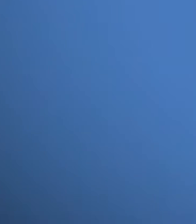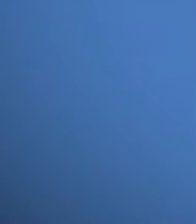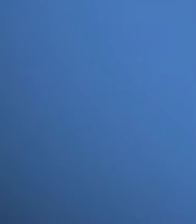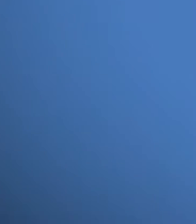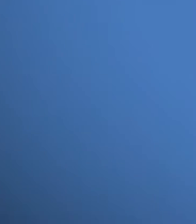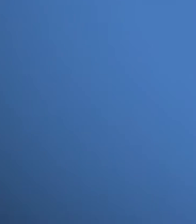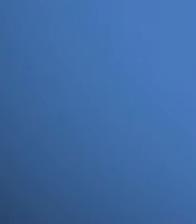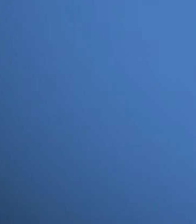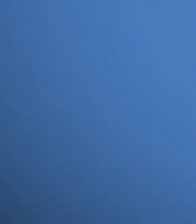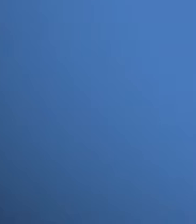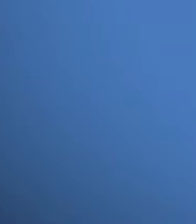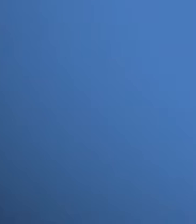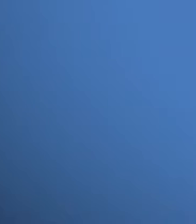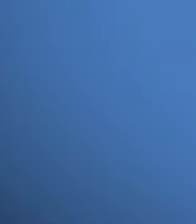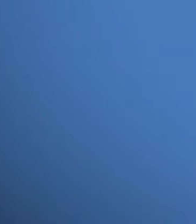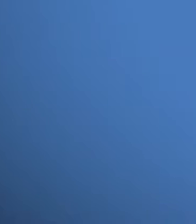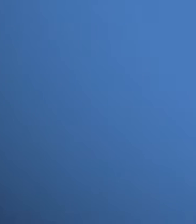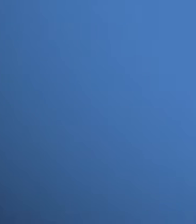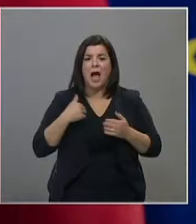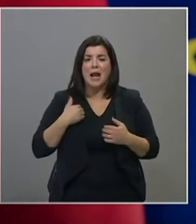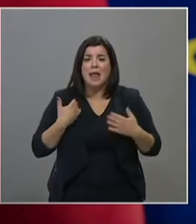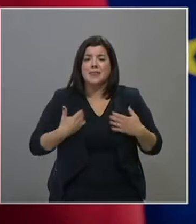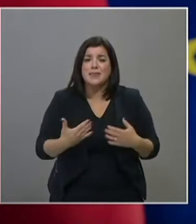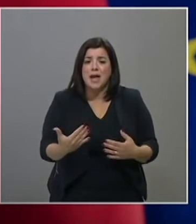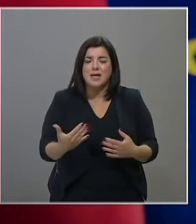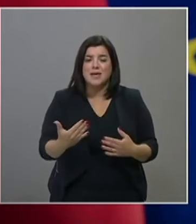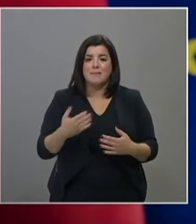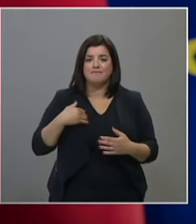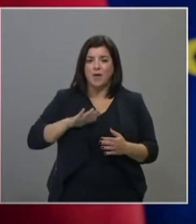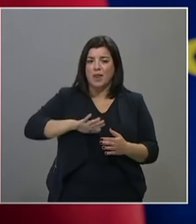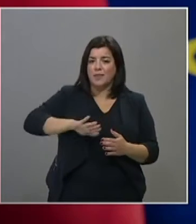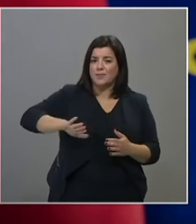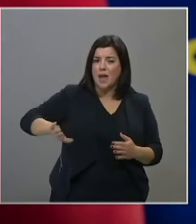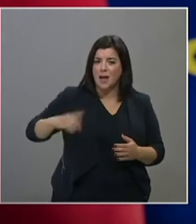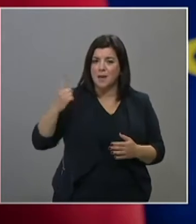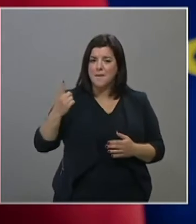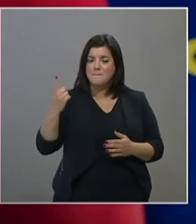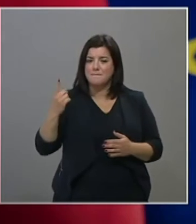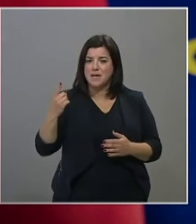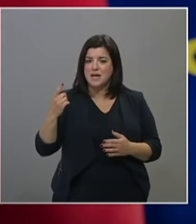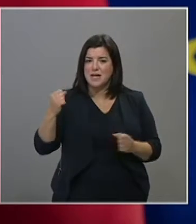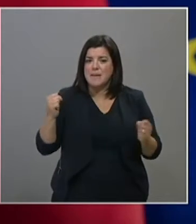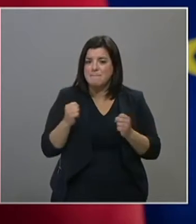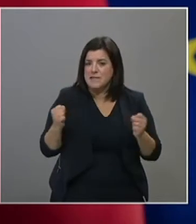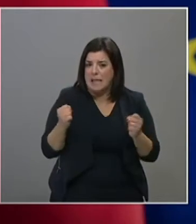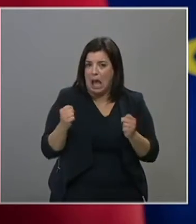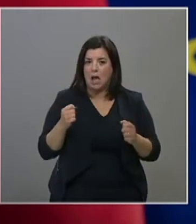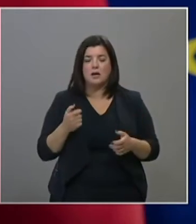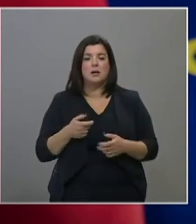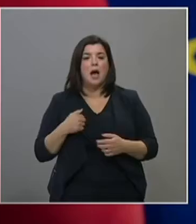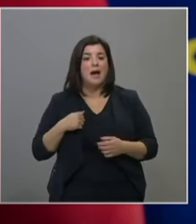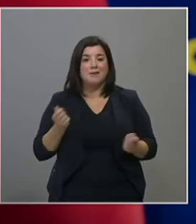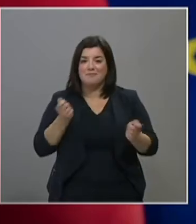Irġajna urejna lill-Poplu tal-George Xejn ma Jaqtalu Qalbu. Dan kien il-messaġġ tal-Prim Ministru Robert Abela waqt li tal-awguri tiegħu